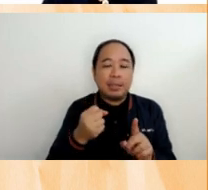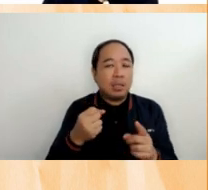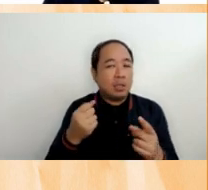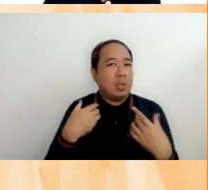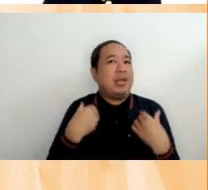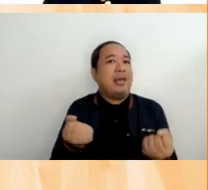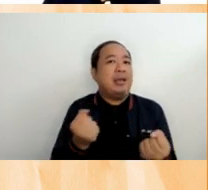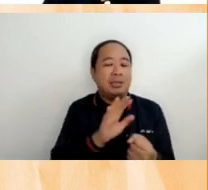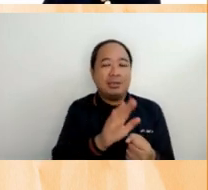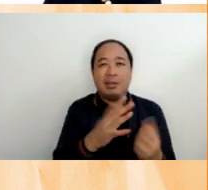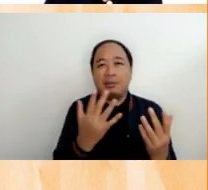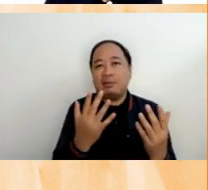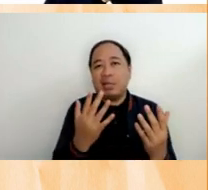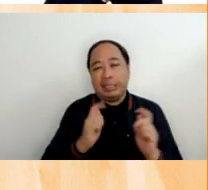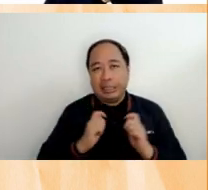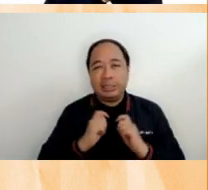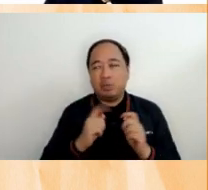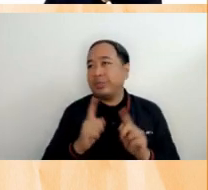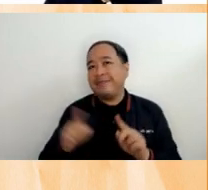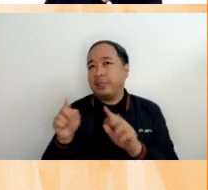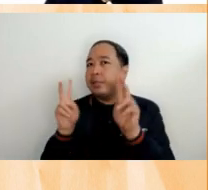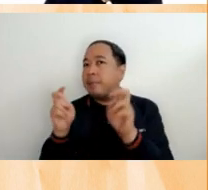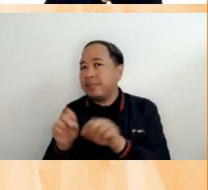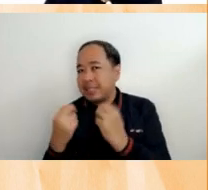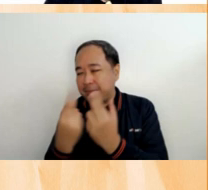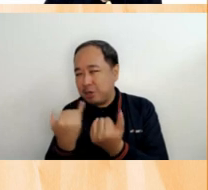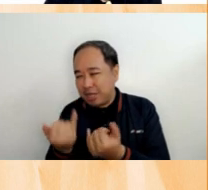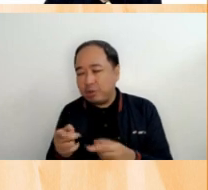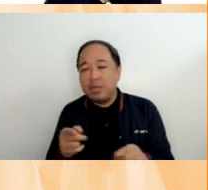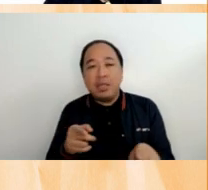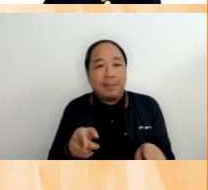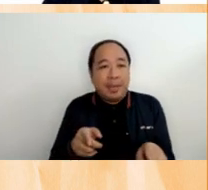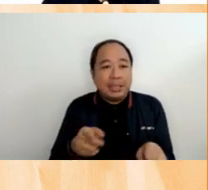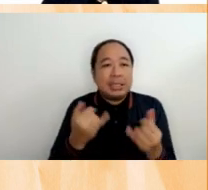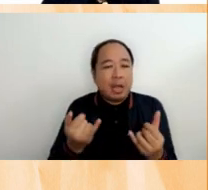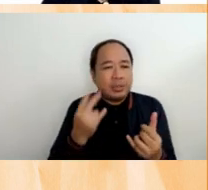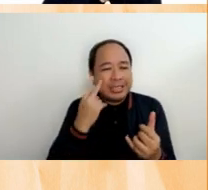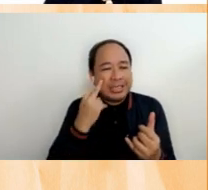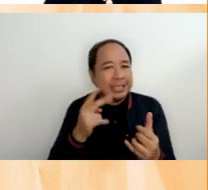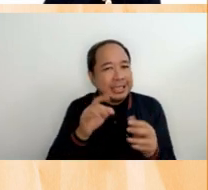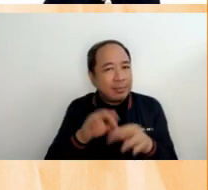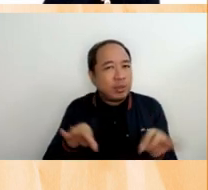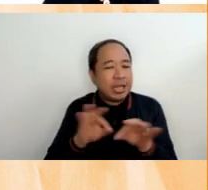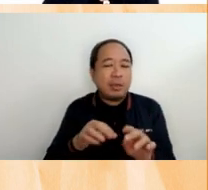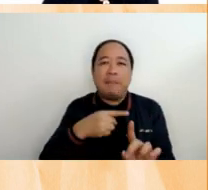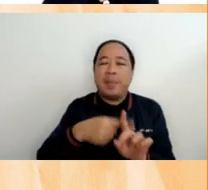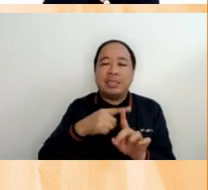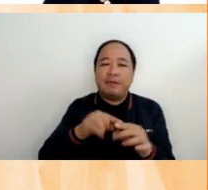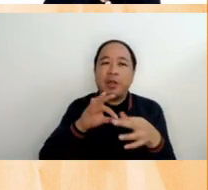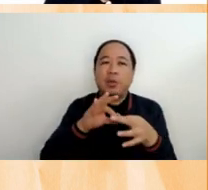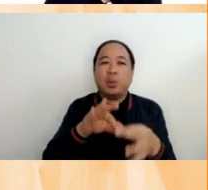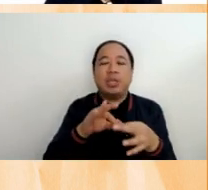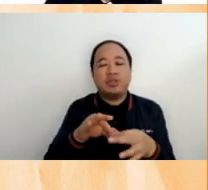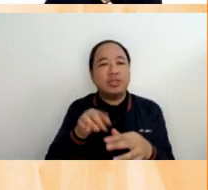social media. But we know that some young people also face greater risks for the negative effects of social